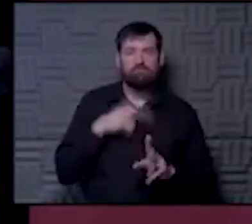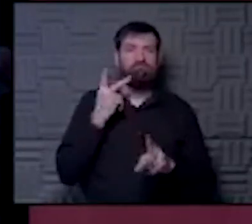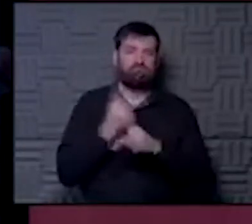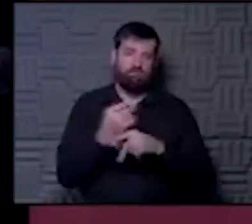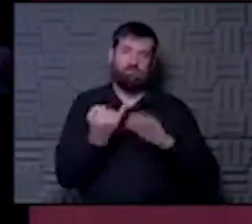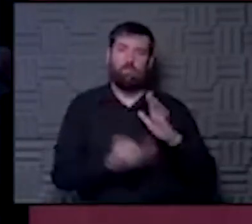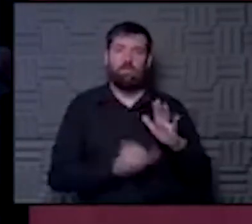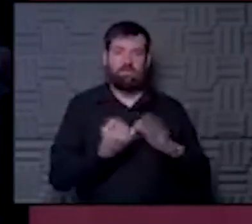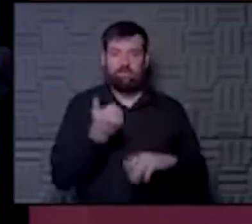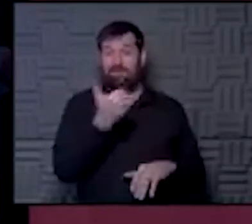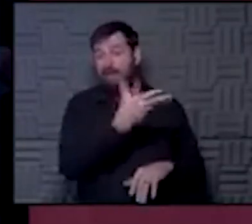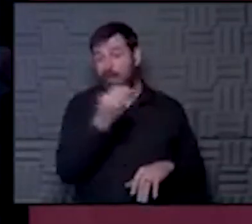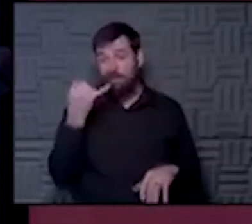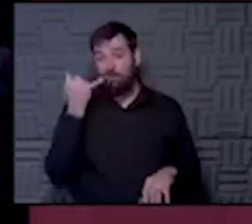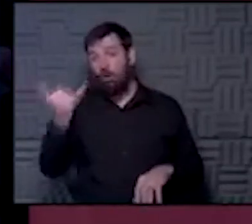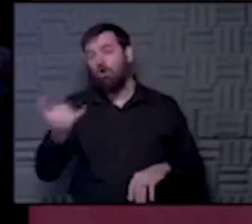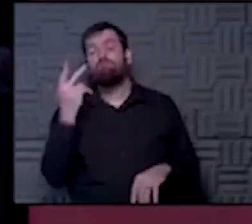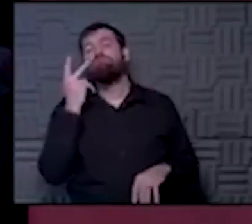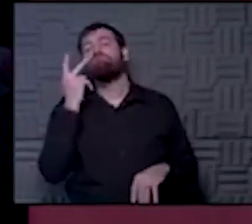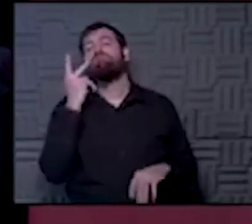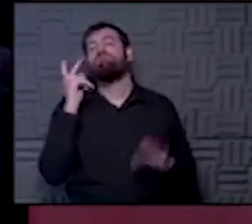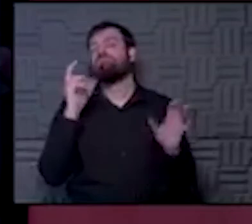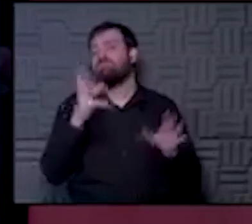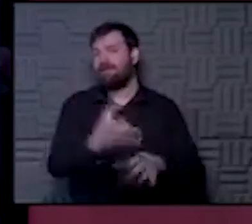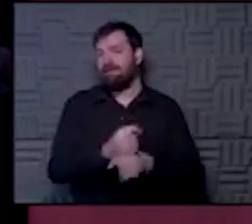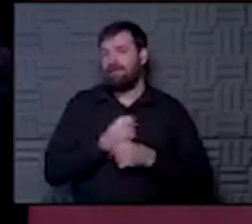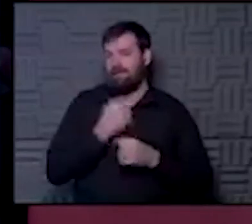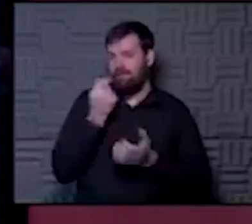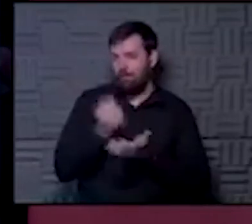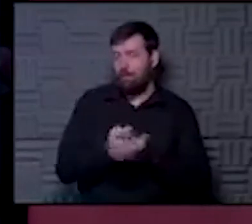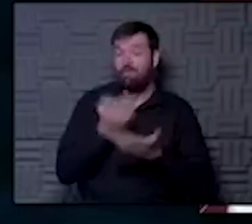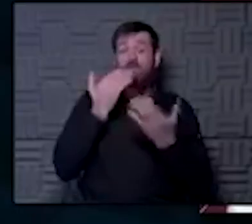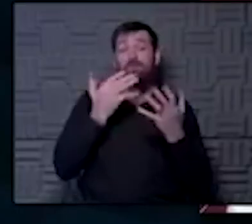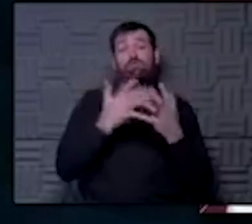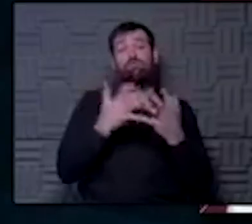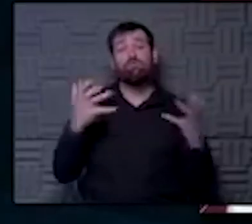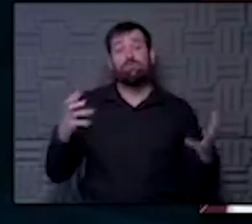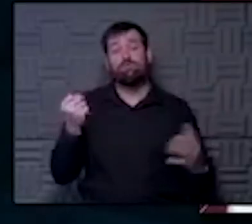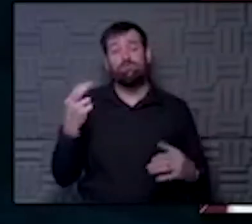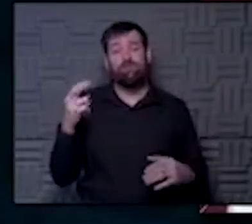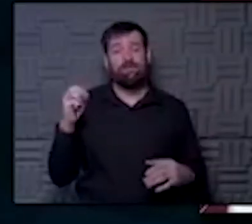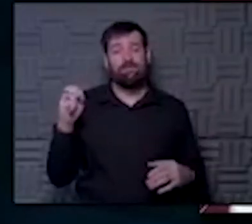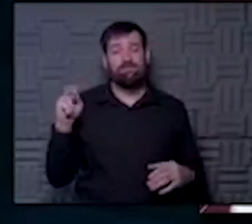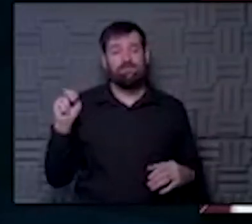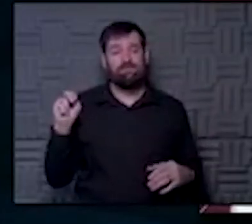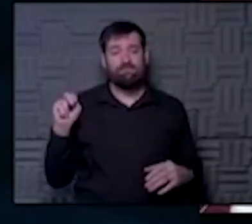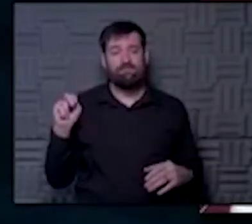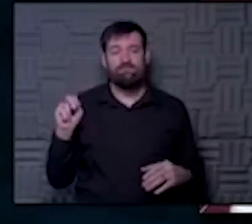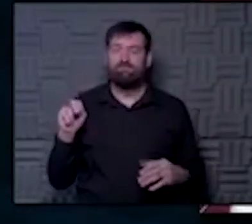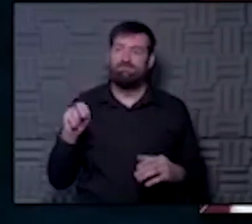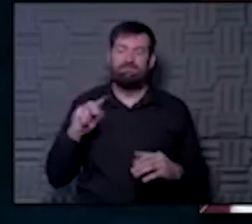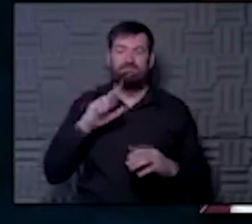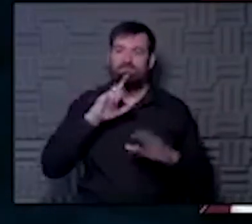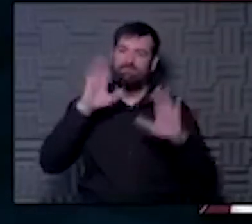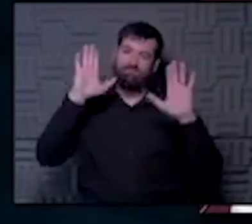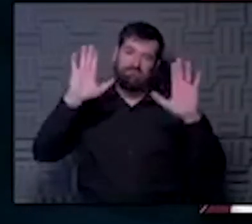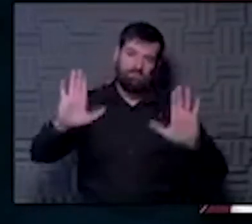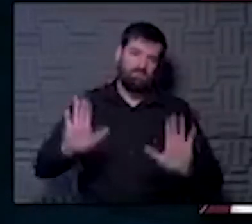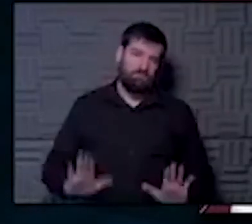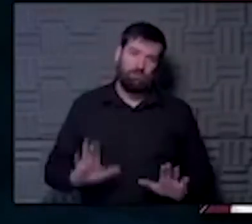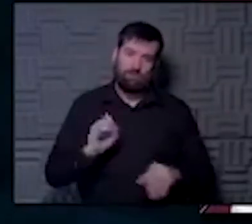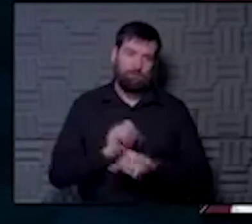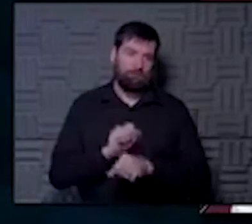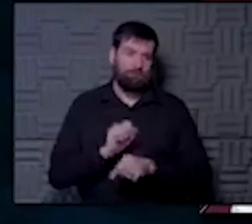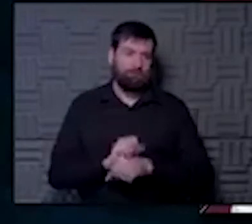yourself, and you can call and see if you can get that therapy. So thank you very much, Shannon, for helping us set that thing up. You guys have done an awesome